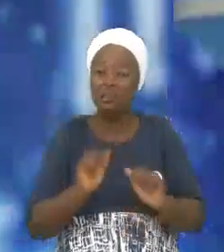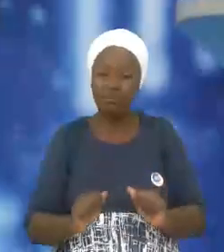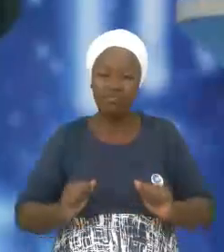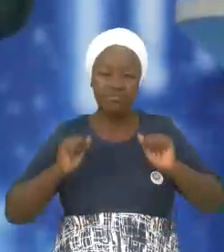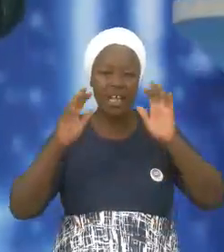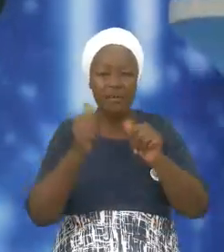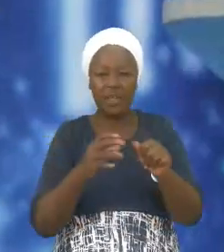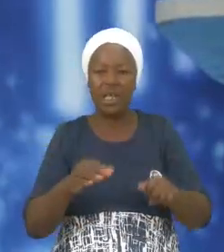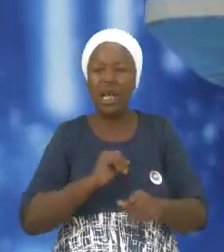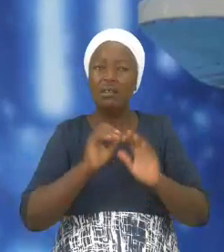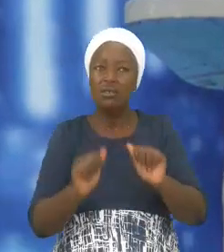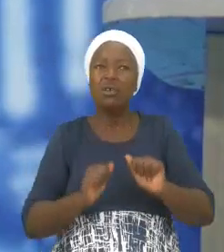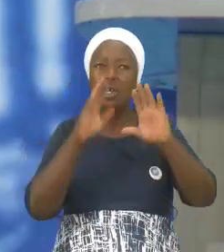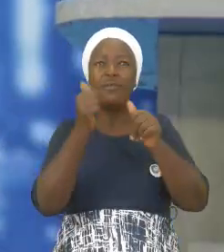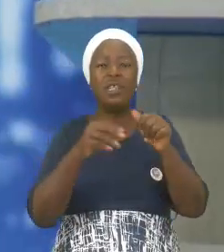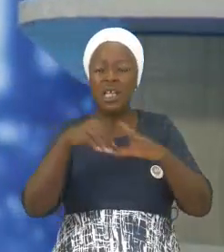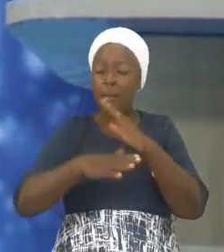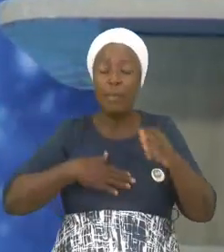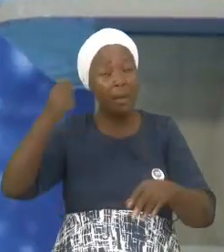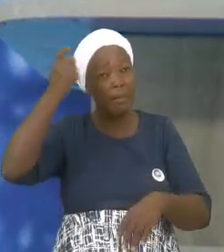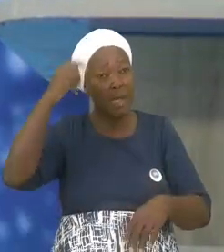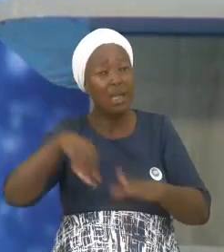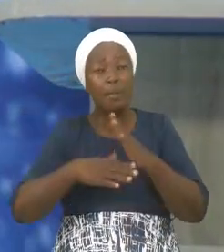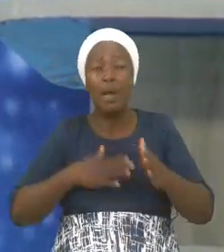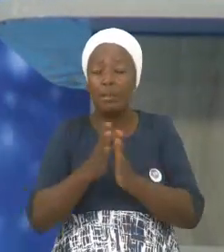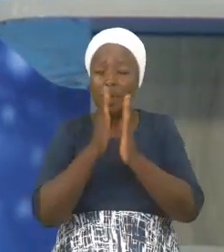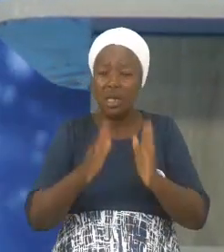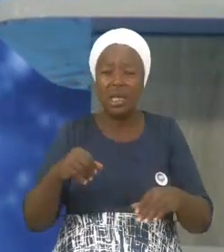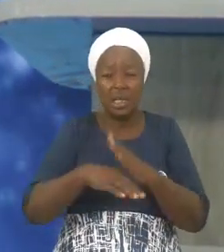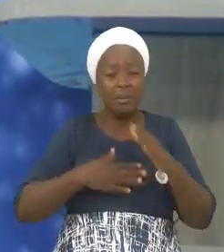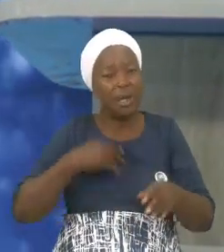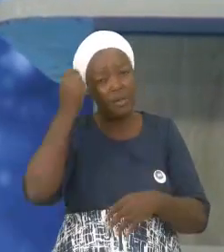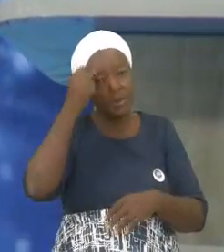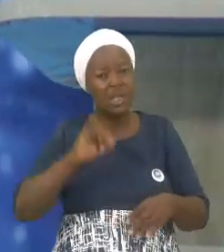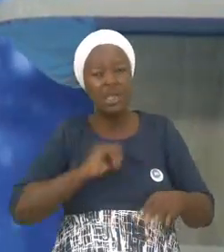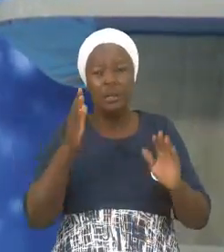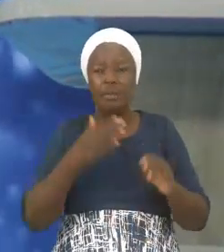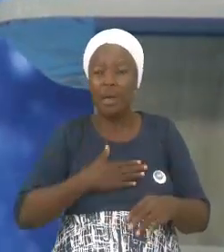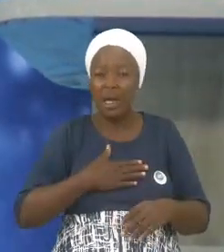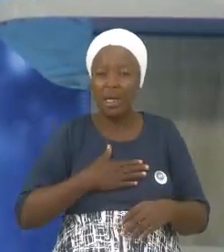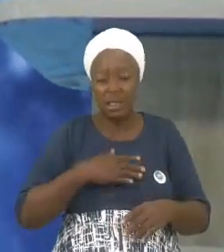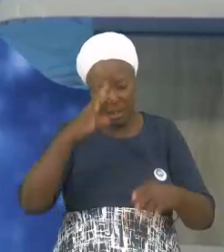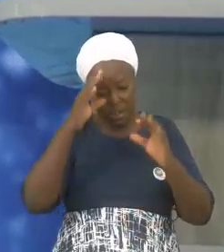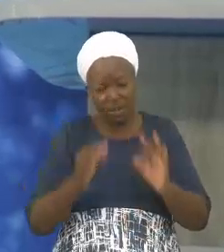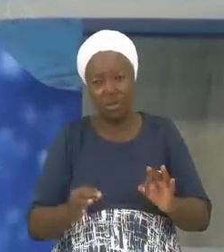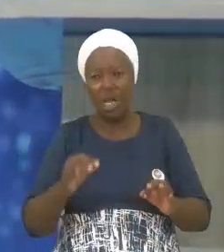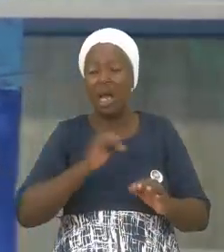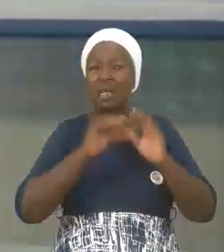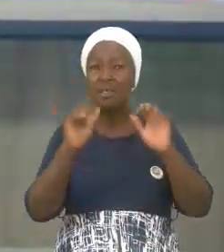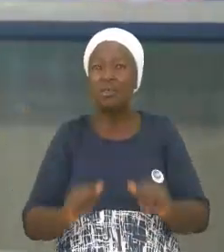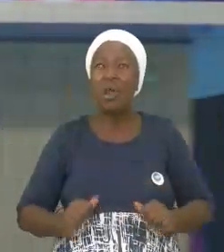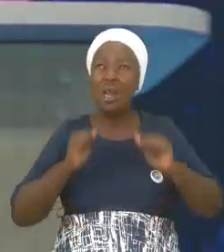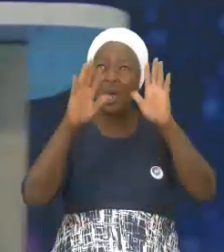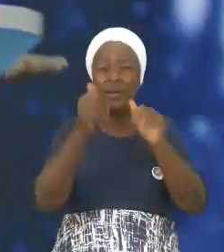give it up in my mind, in my prayer, in my thought, in my decision. I give it